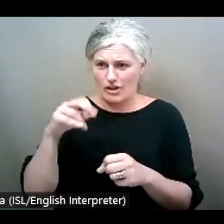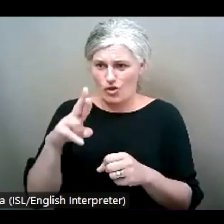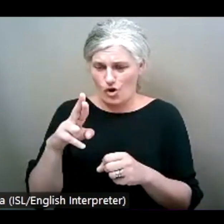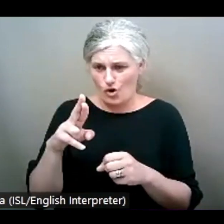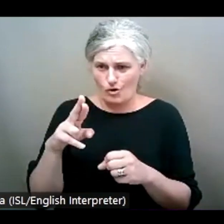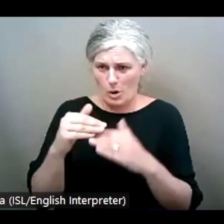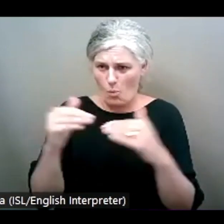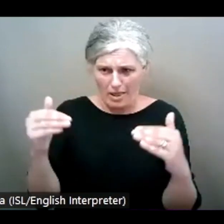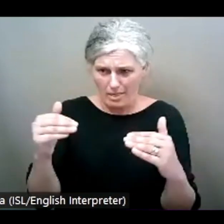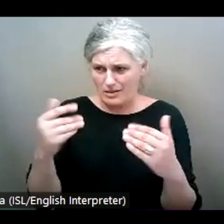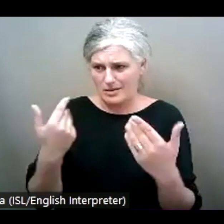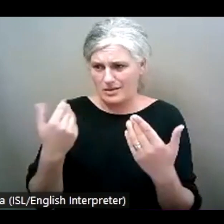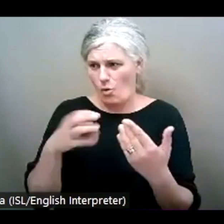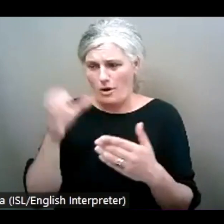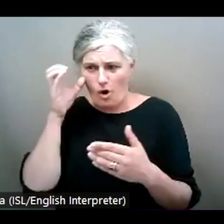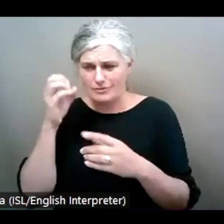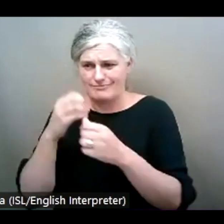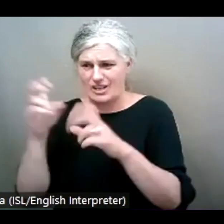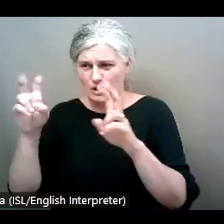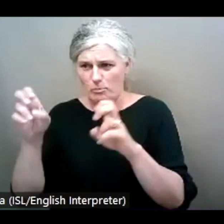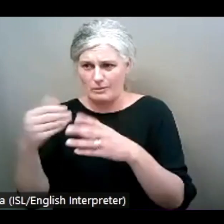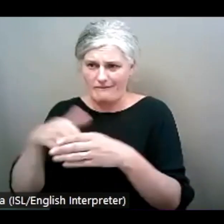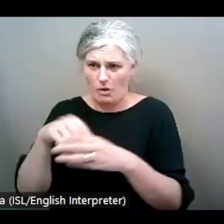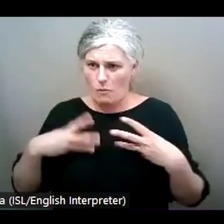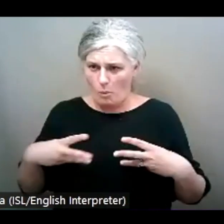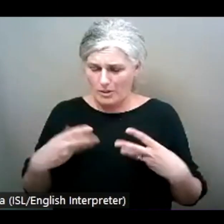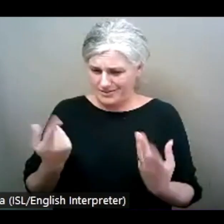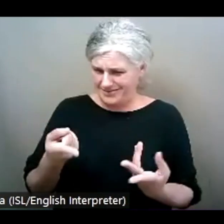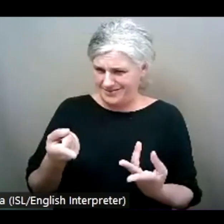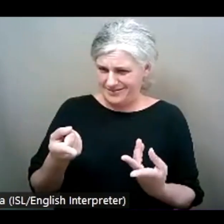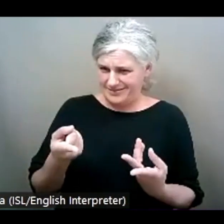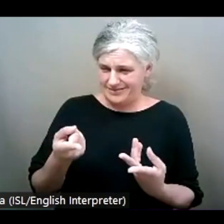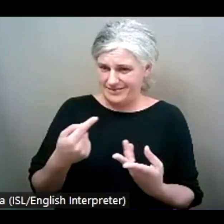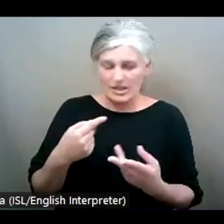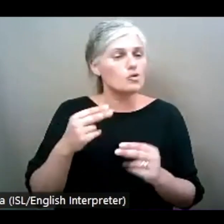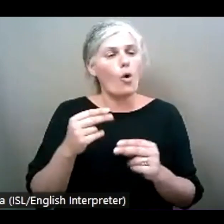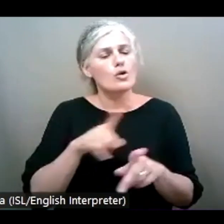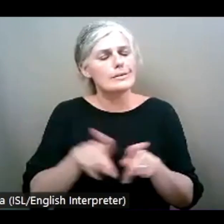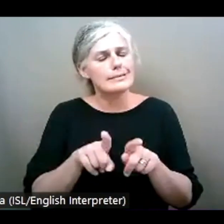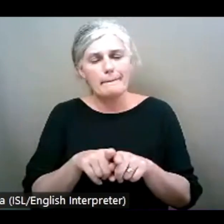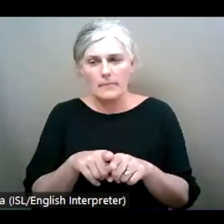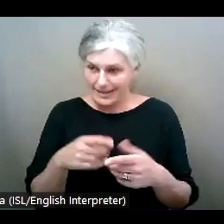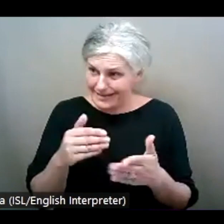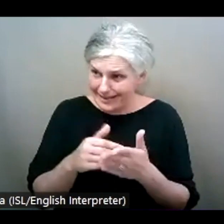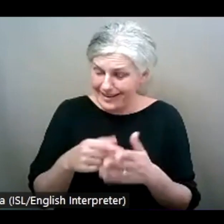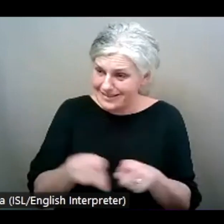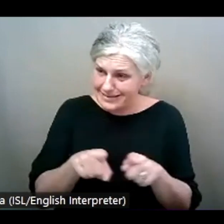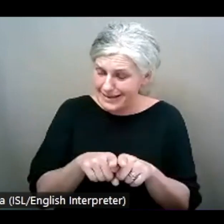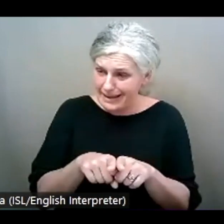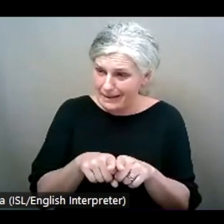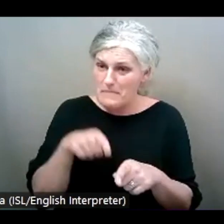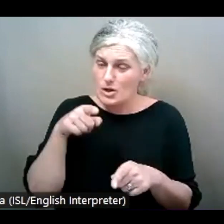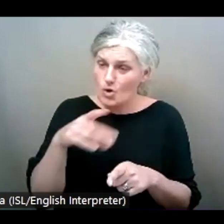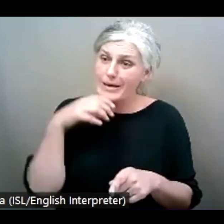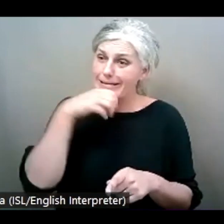film of Jordan Peele, who didn't exist at the time, but you know what I'm talking about. And they go, no, it's not the same thing. And I was like, no, it is. It's the same thing. It's like you're assuming